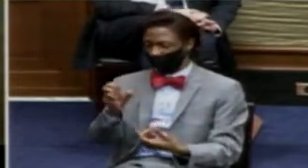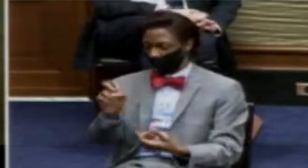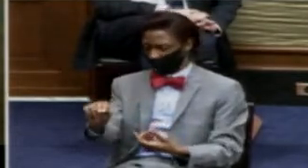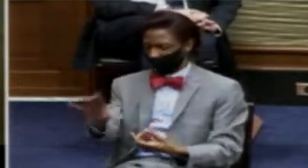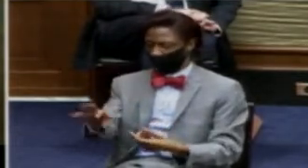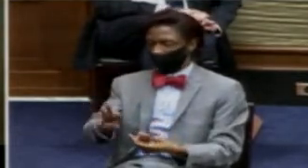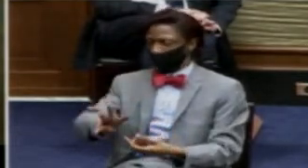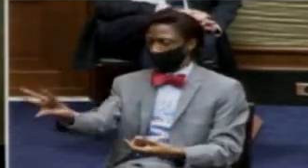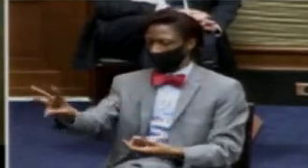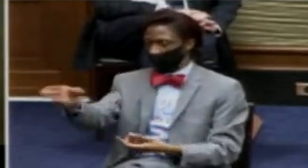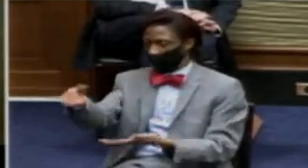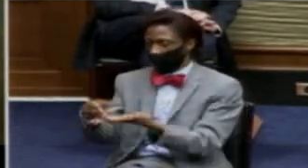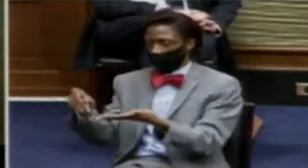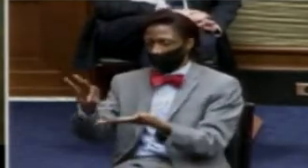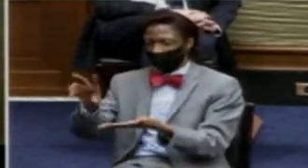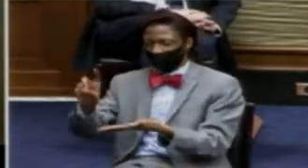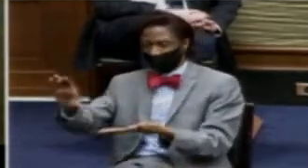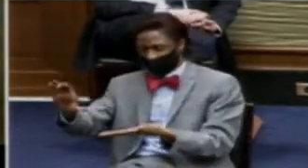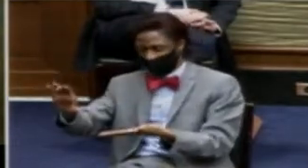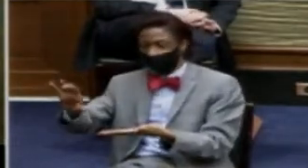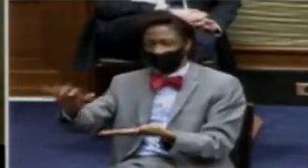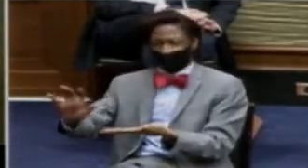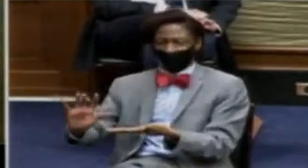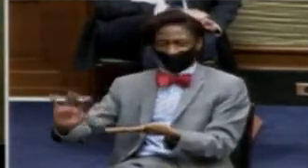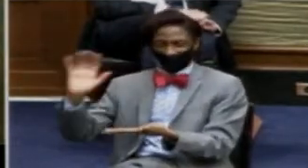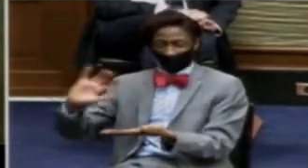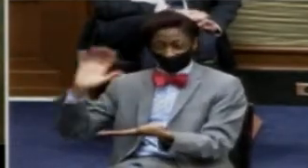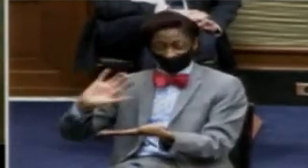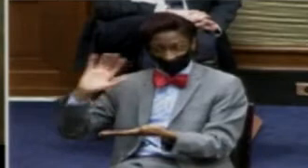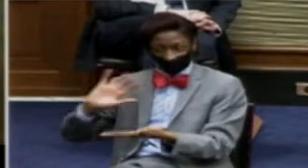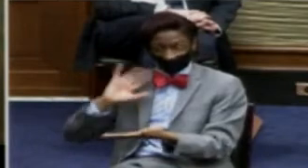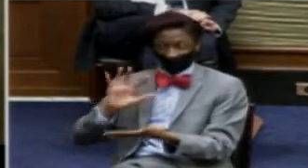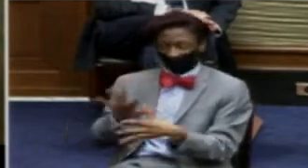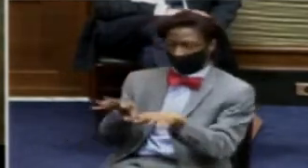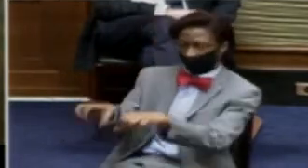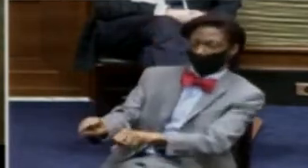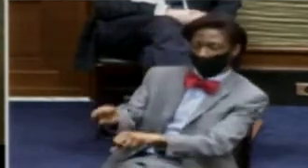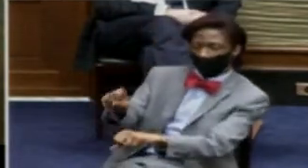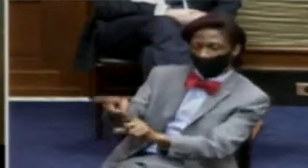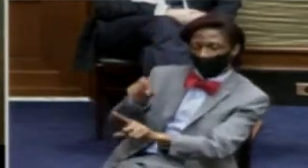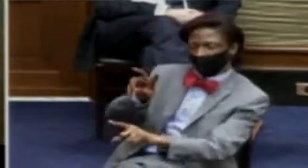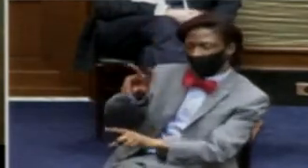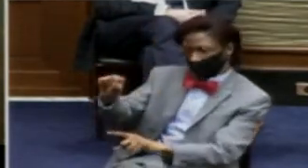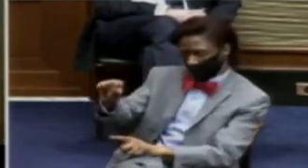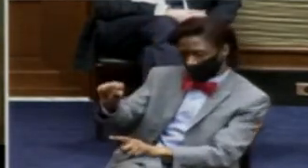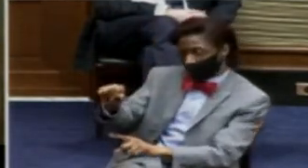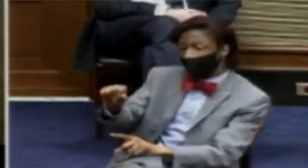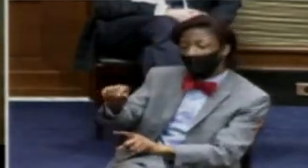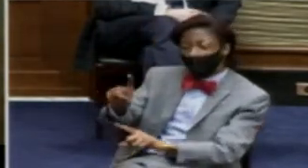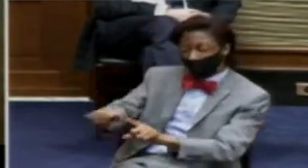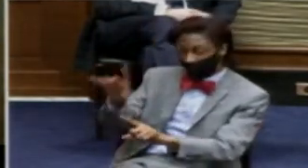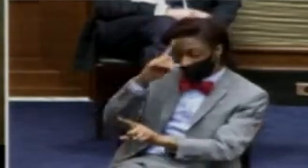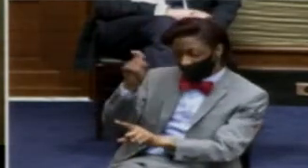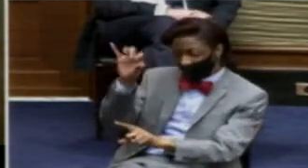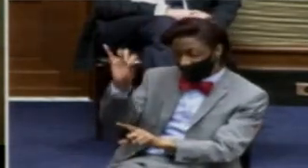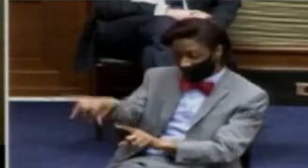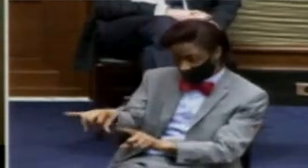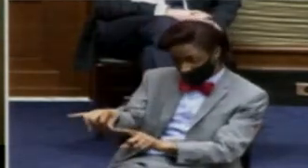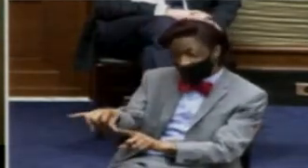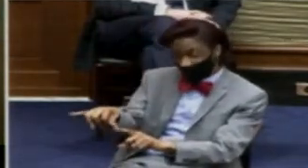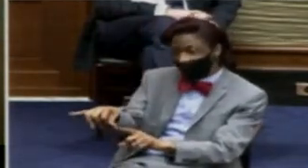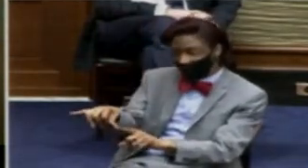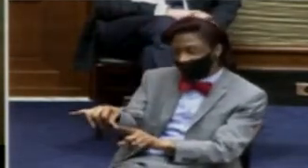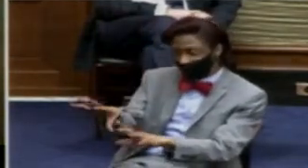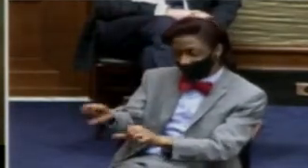the District of Columbia that had been ceded by the state of Virginia. However, because the retrocession was effectuated